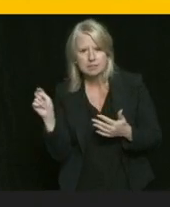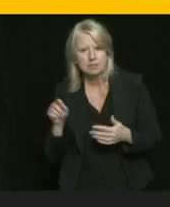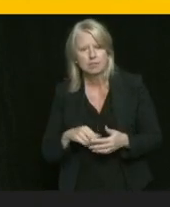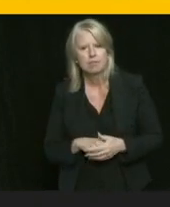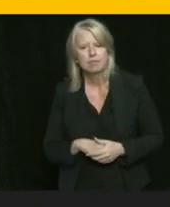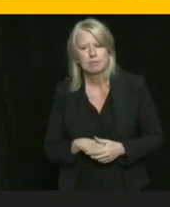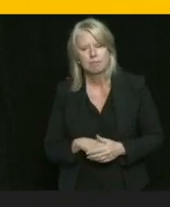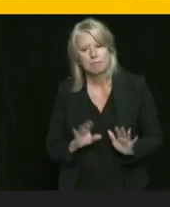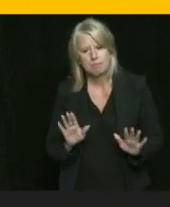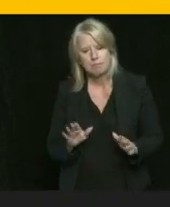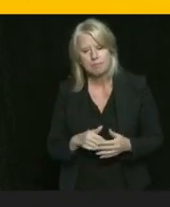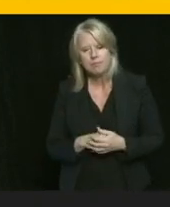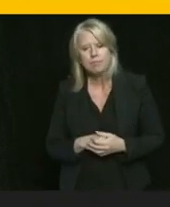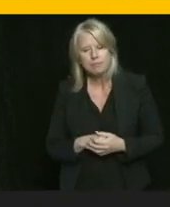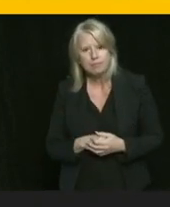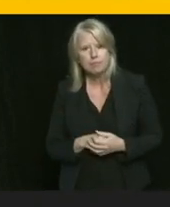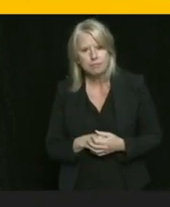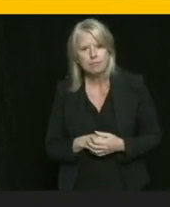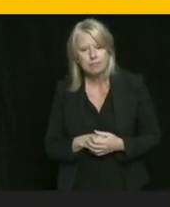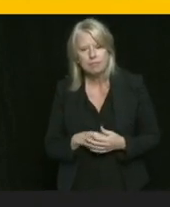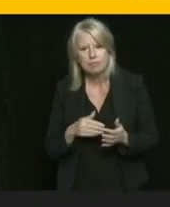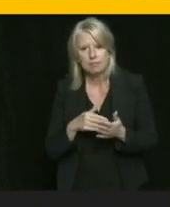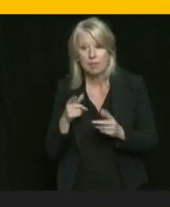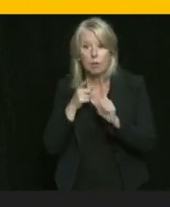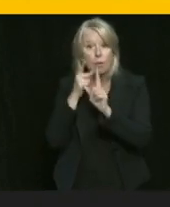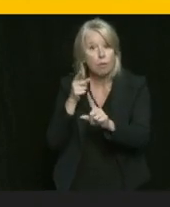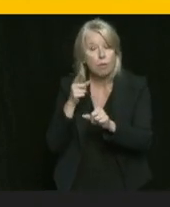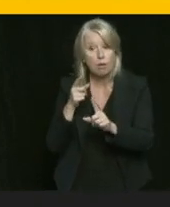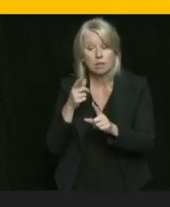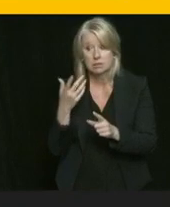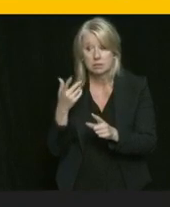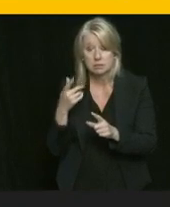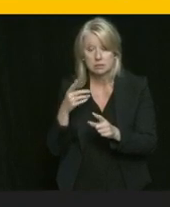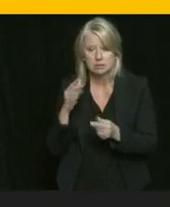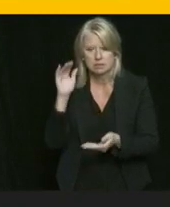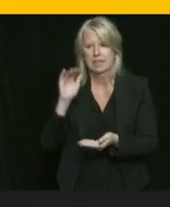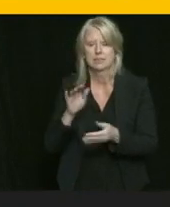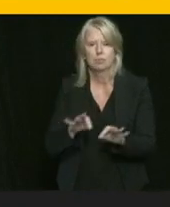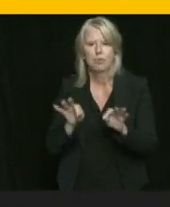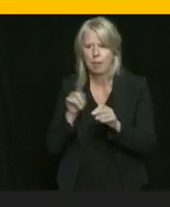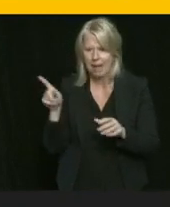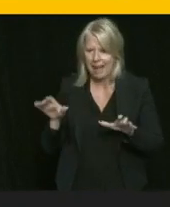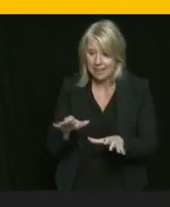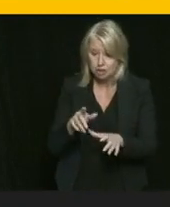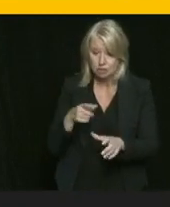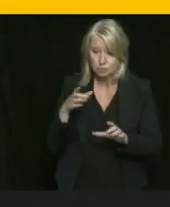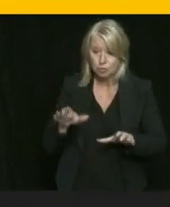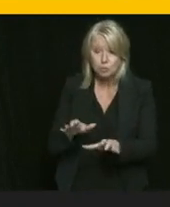But often the intention is less important because the action is still hurtful.